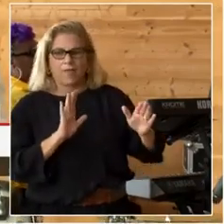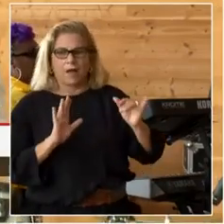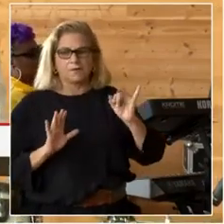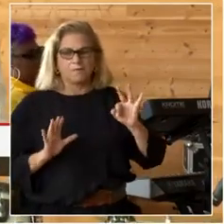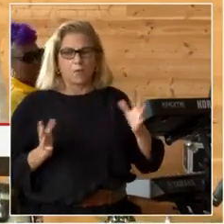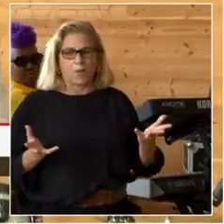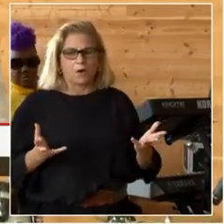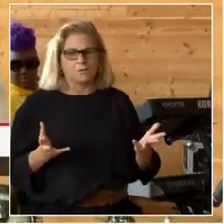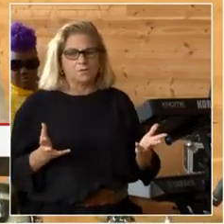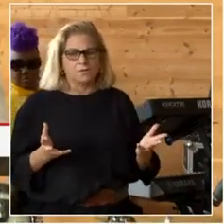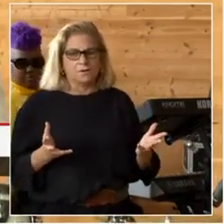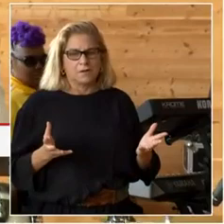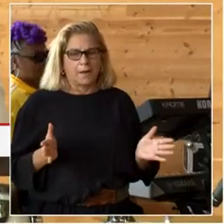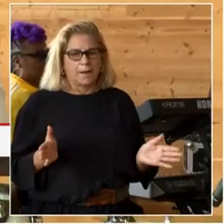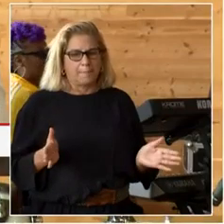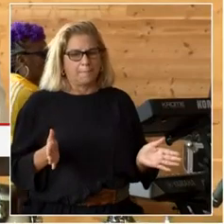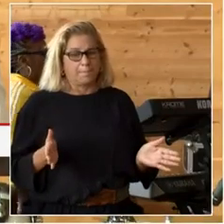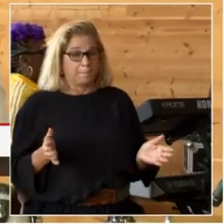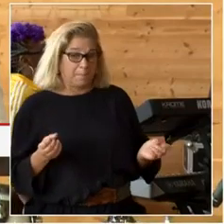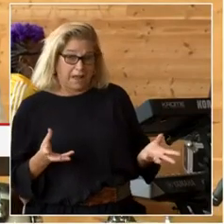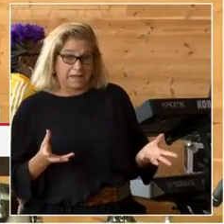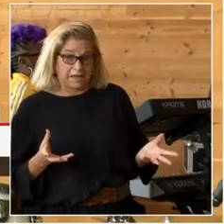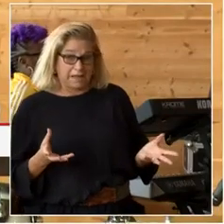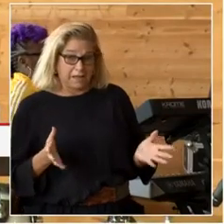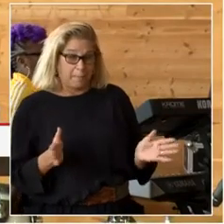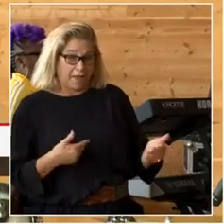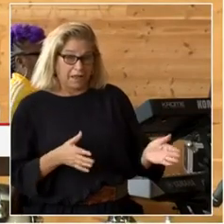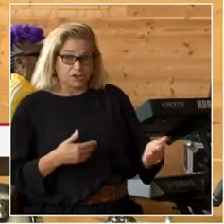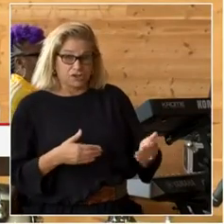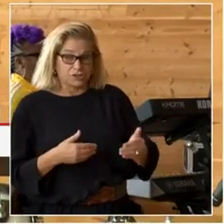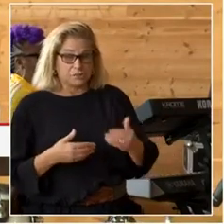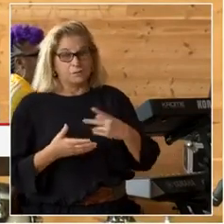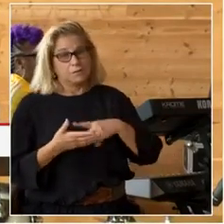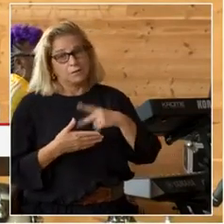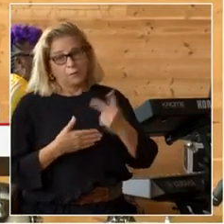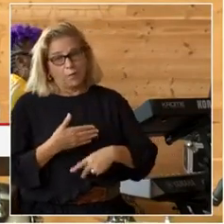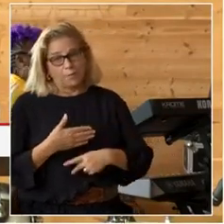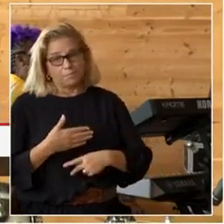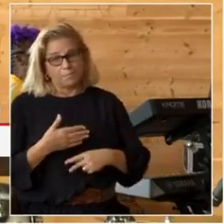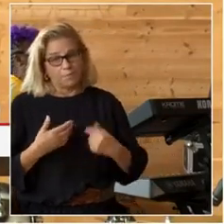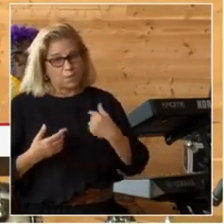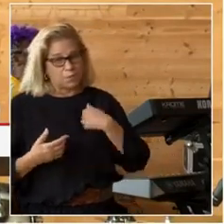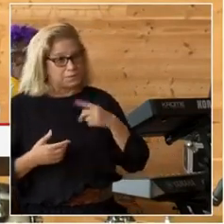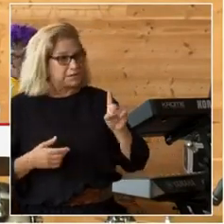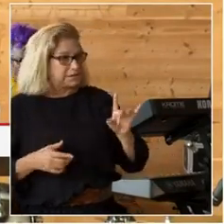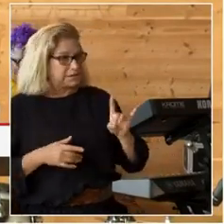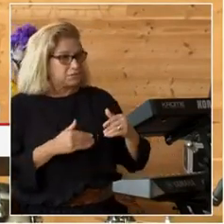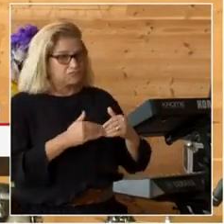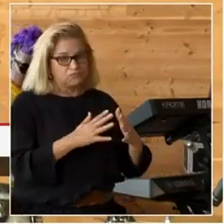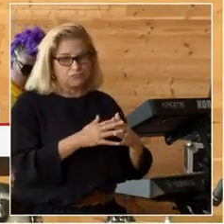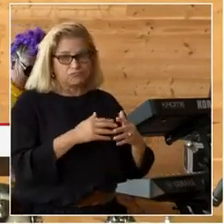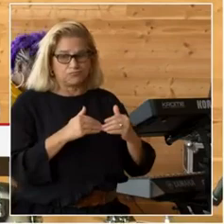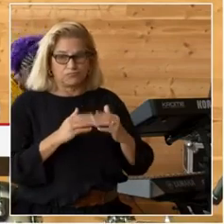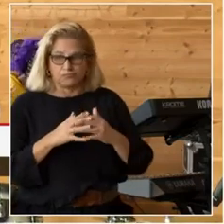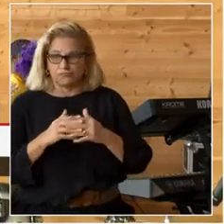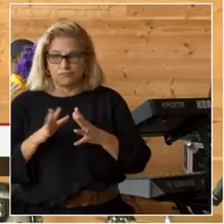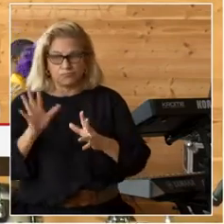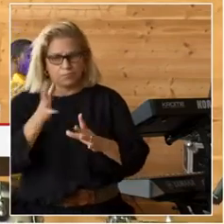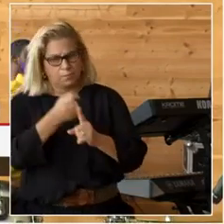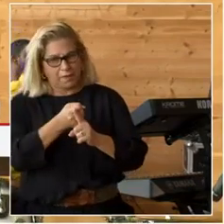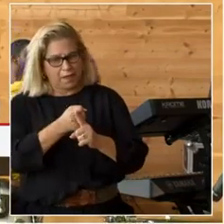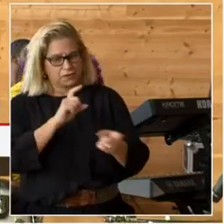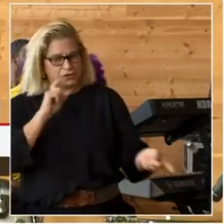package, many packages of programs that we have to change the game in the